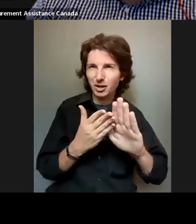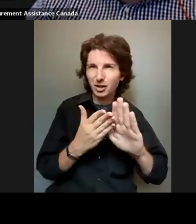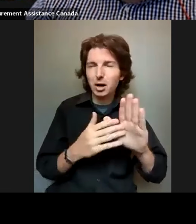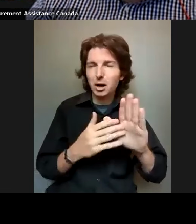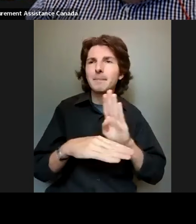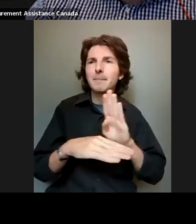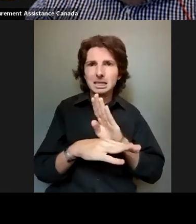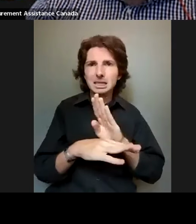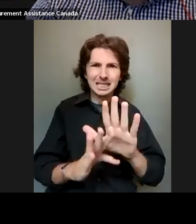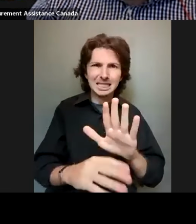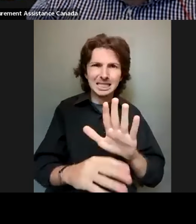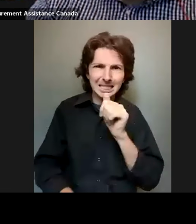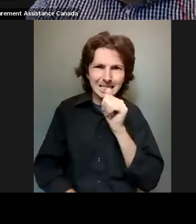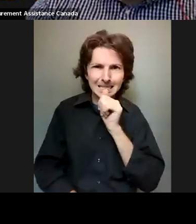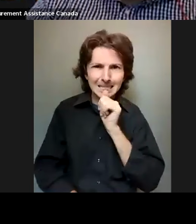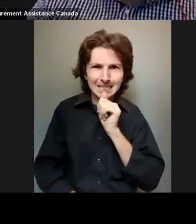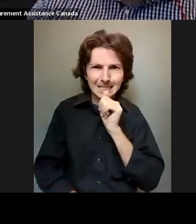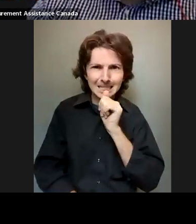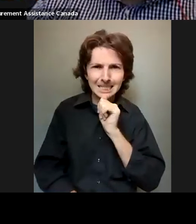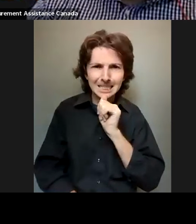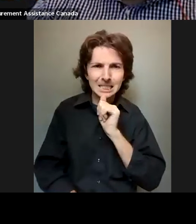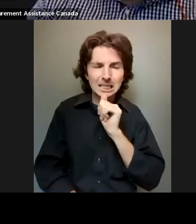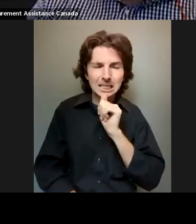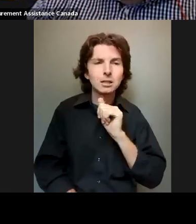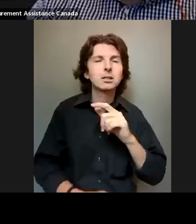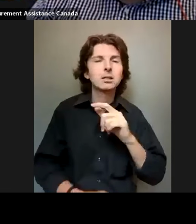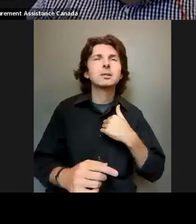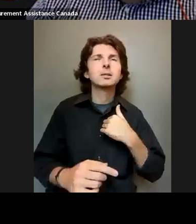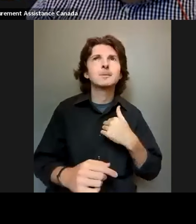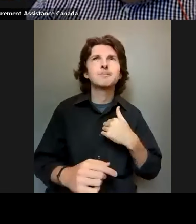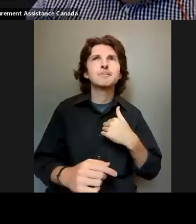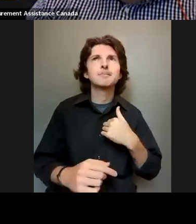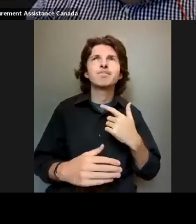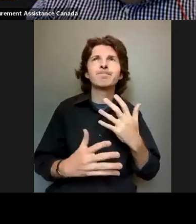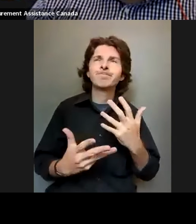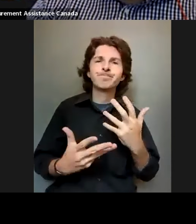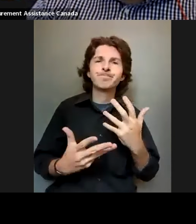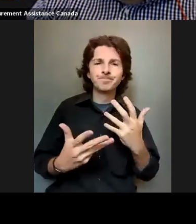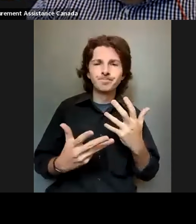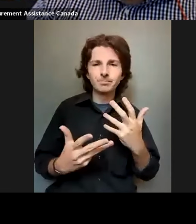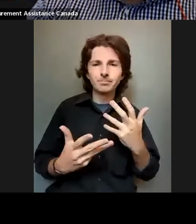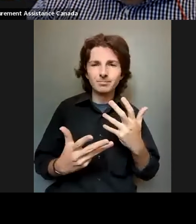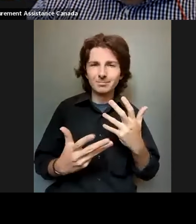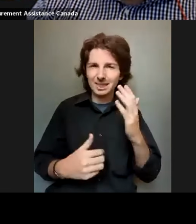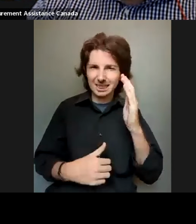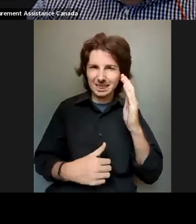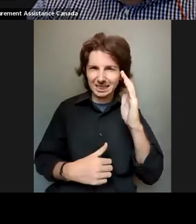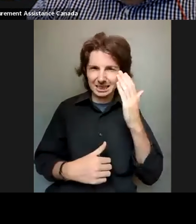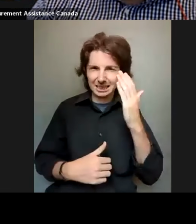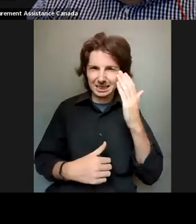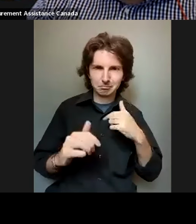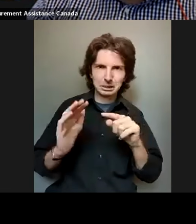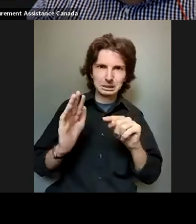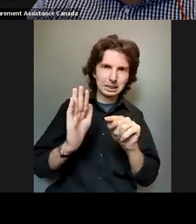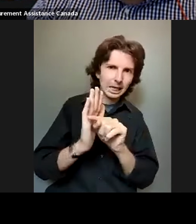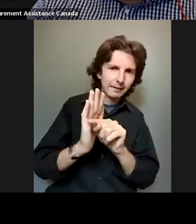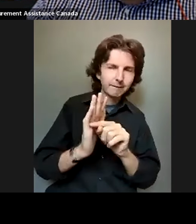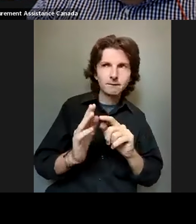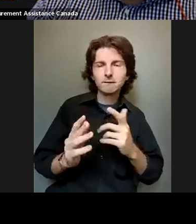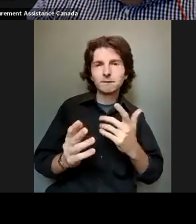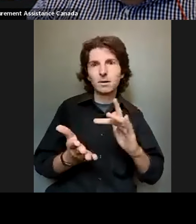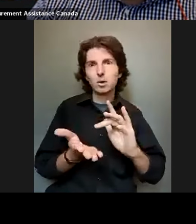listening. If I come across as being a negative or rude at